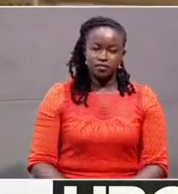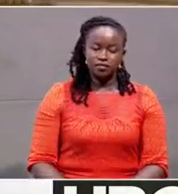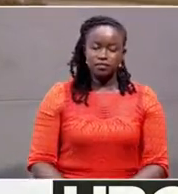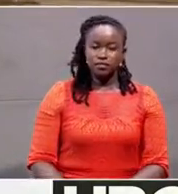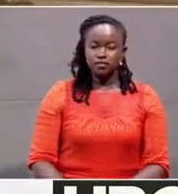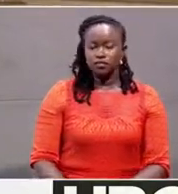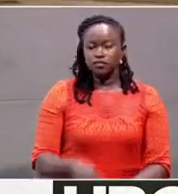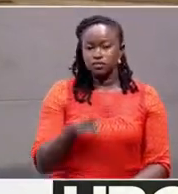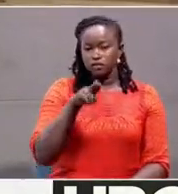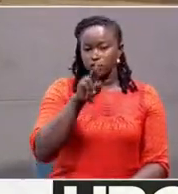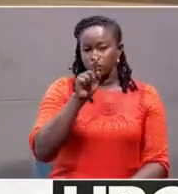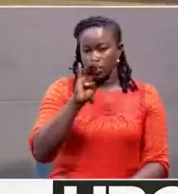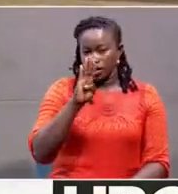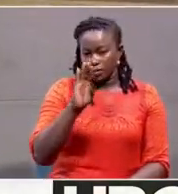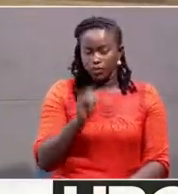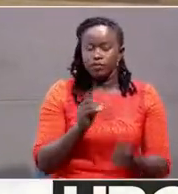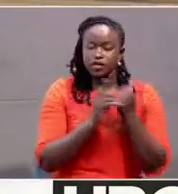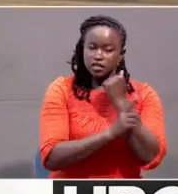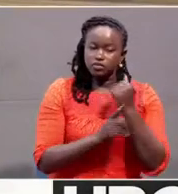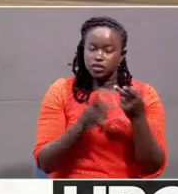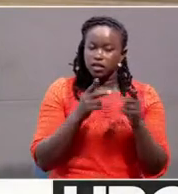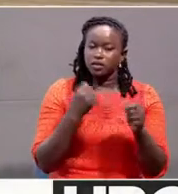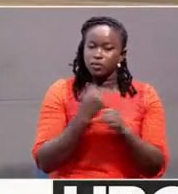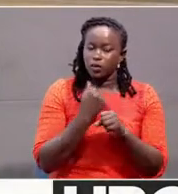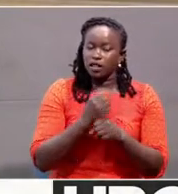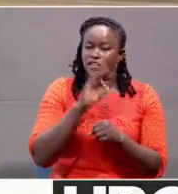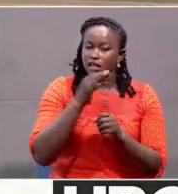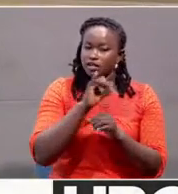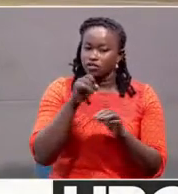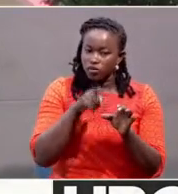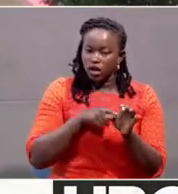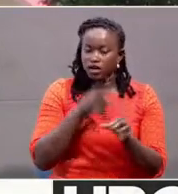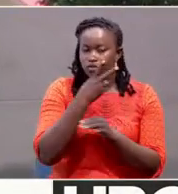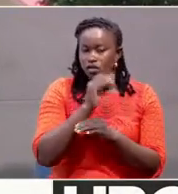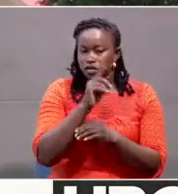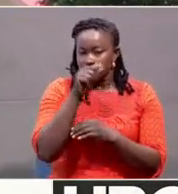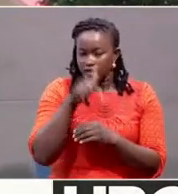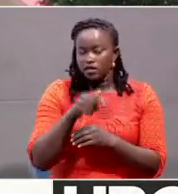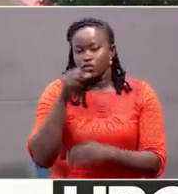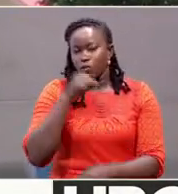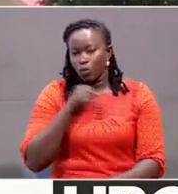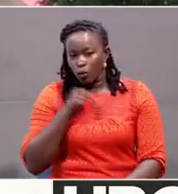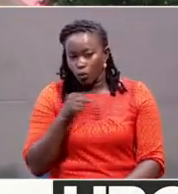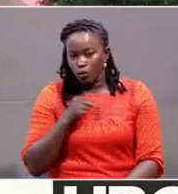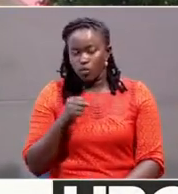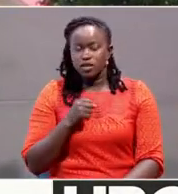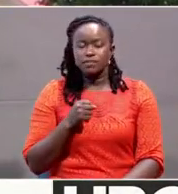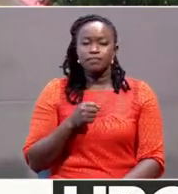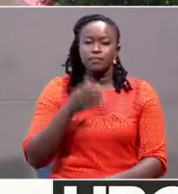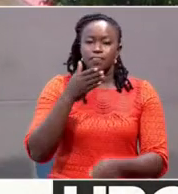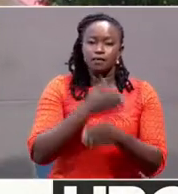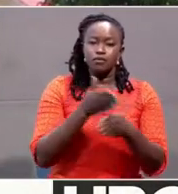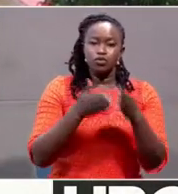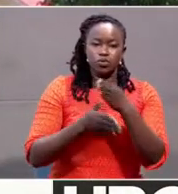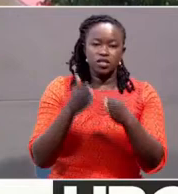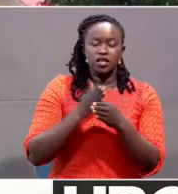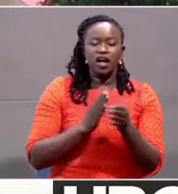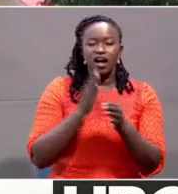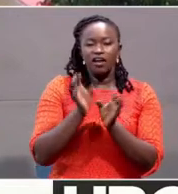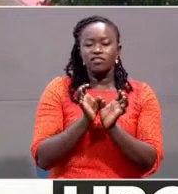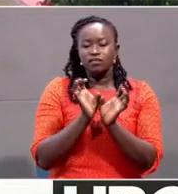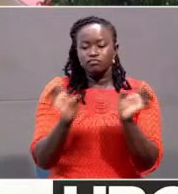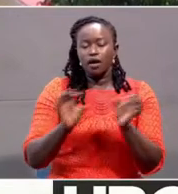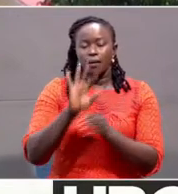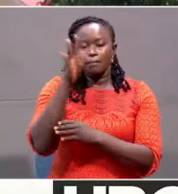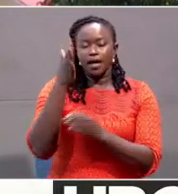Butebo District started operating on 3rd July 2017 in old structures of Butebo sub-county after it was carved out of